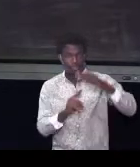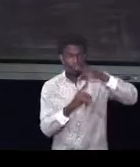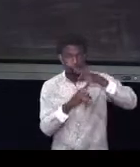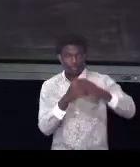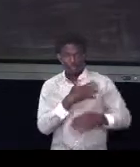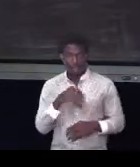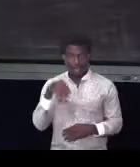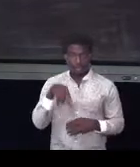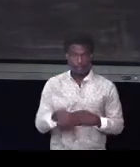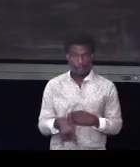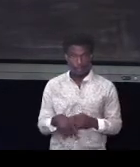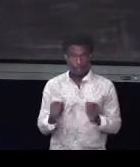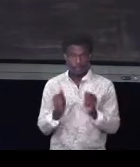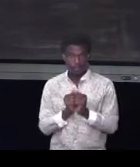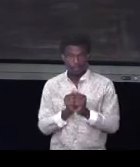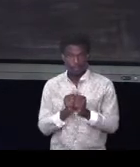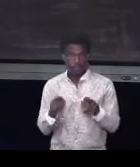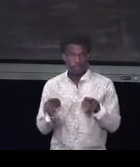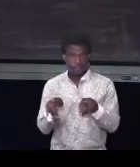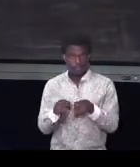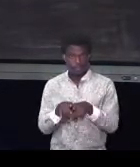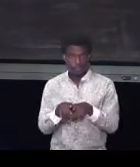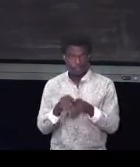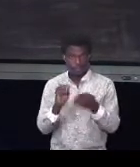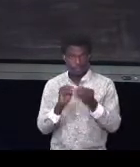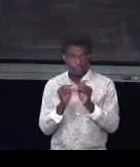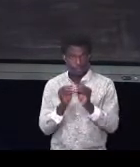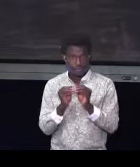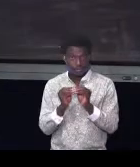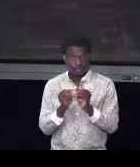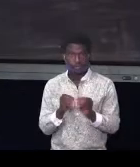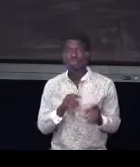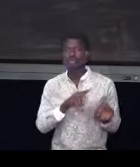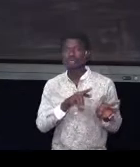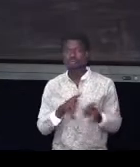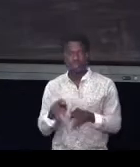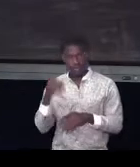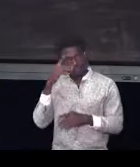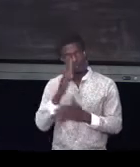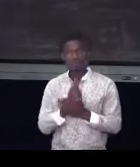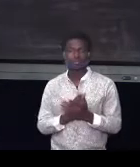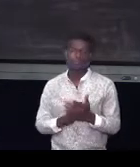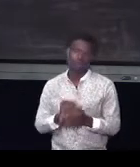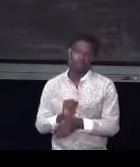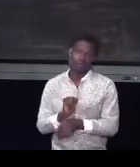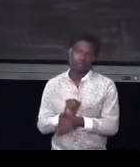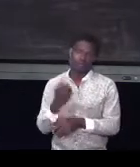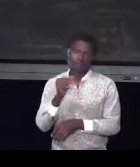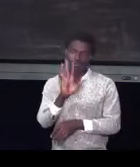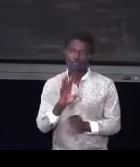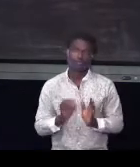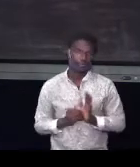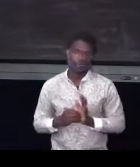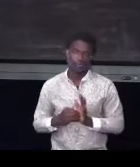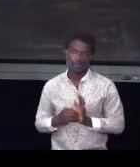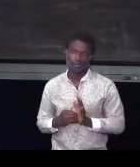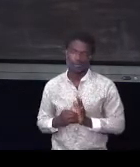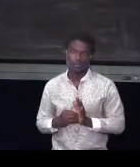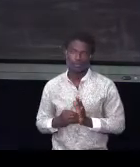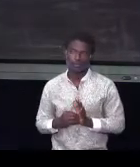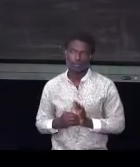with the same number that you will divide the bottom with. Now, you should be ready for some work of your